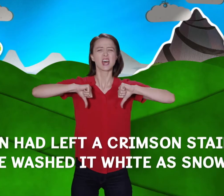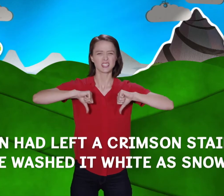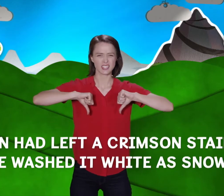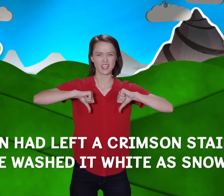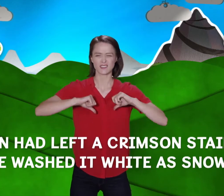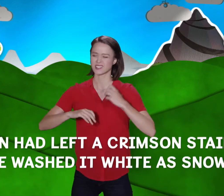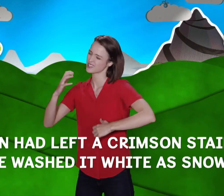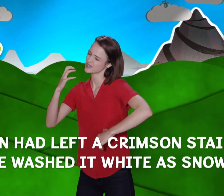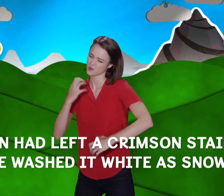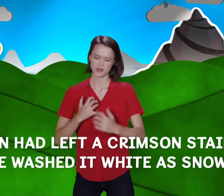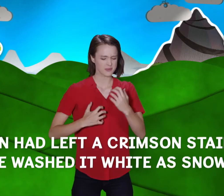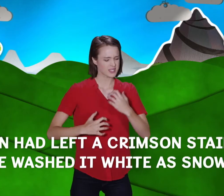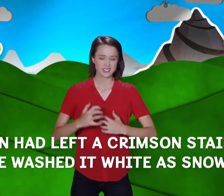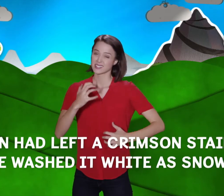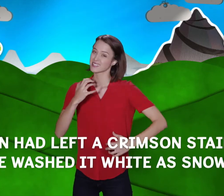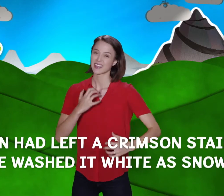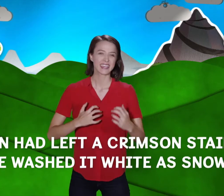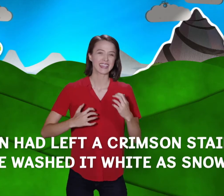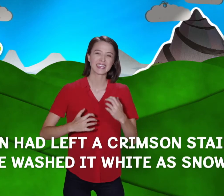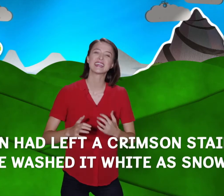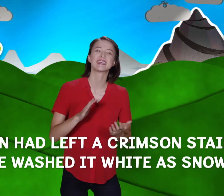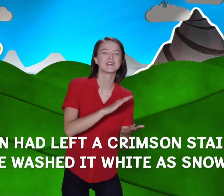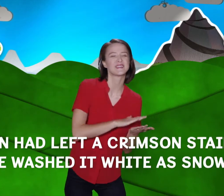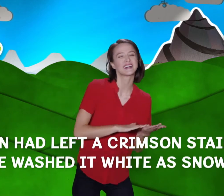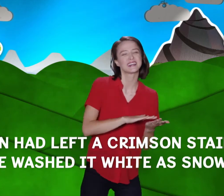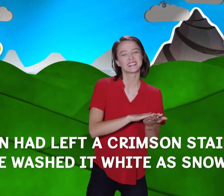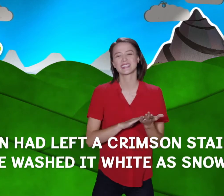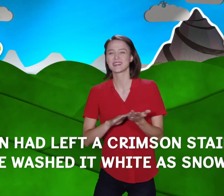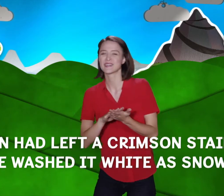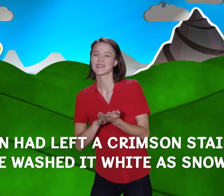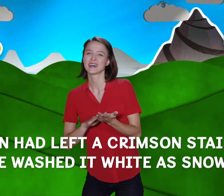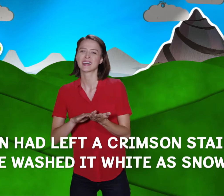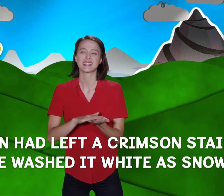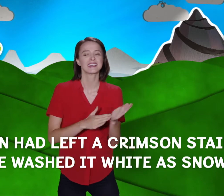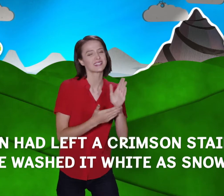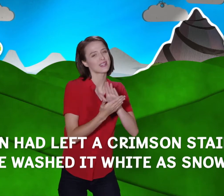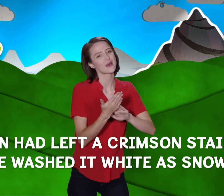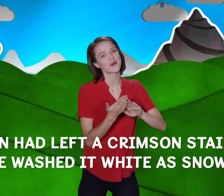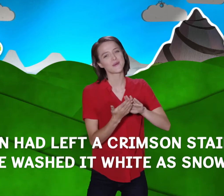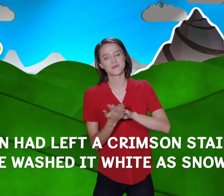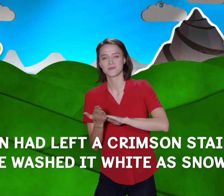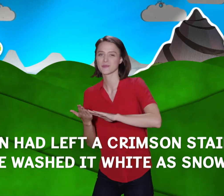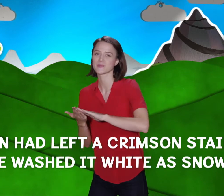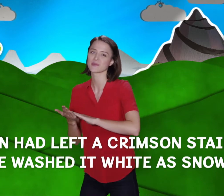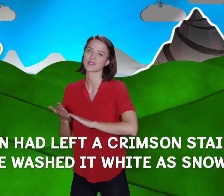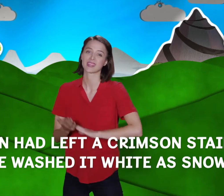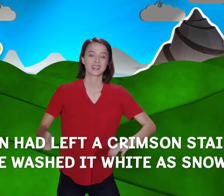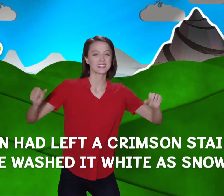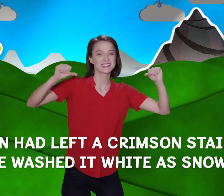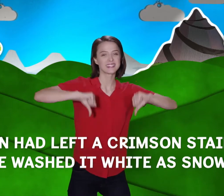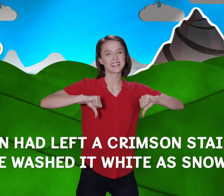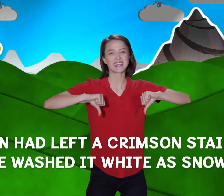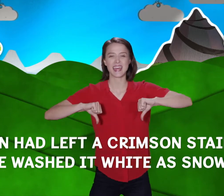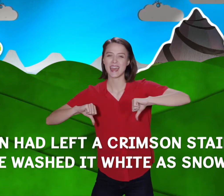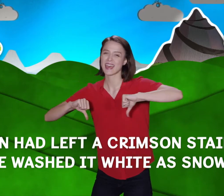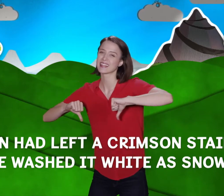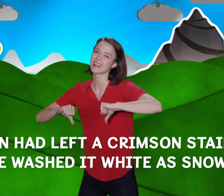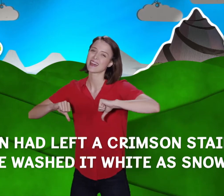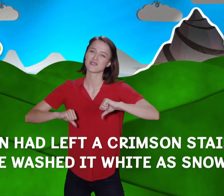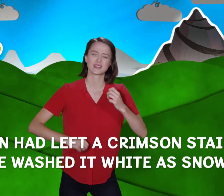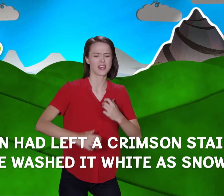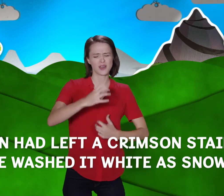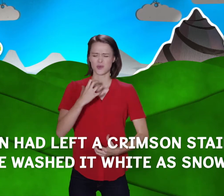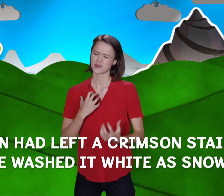Sin had left a crimson stain. He washed it white as snow. Oh, sin